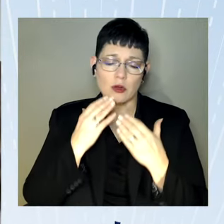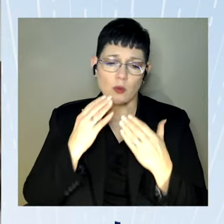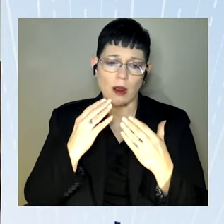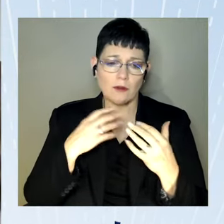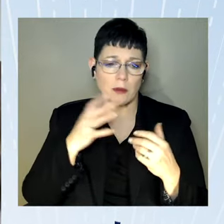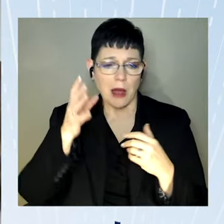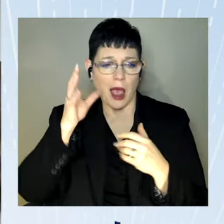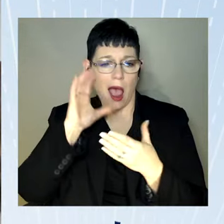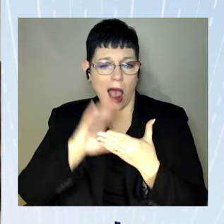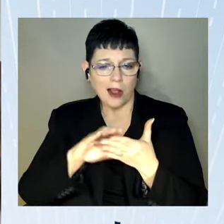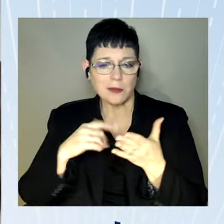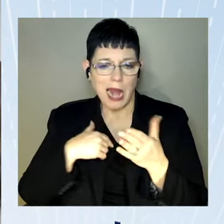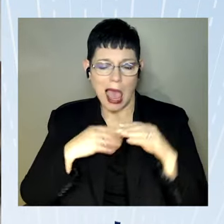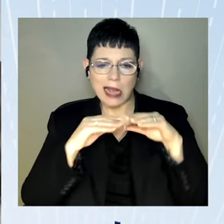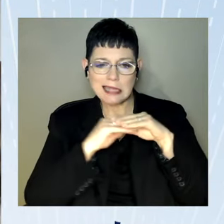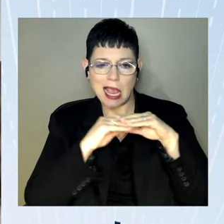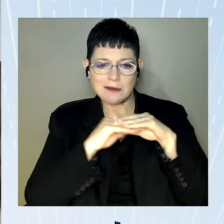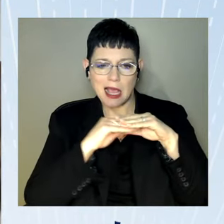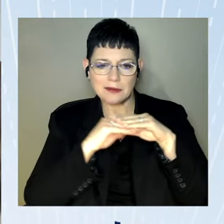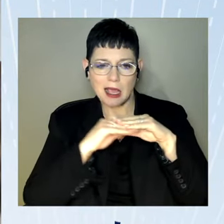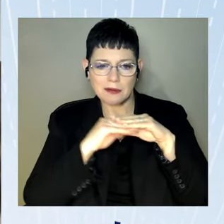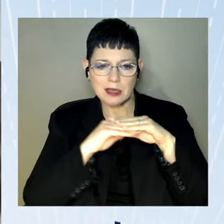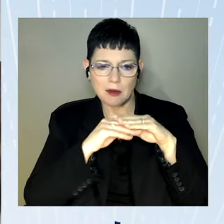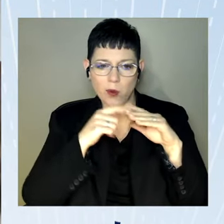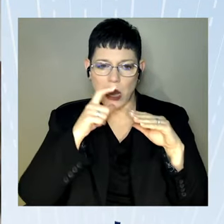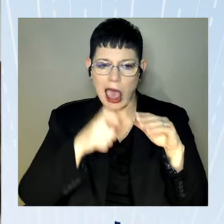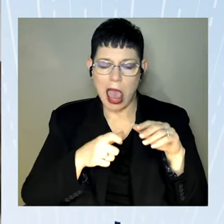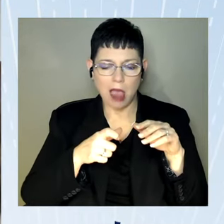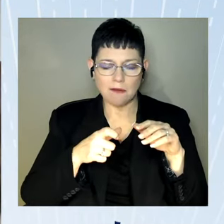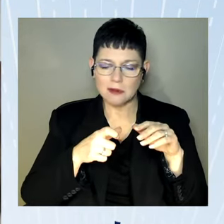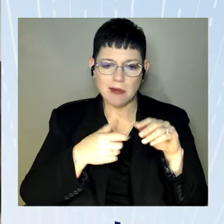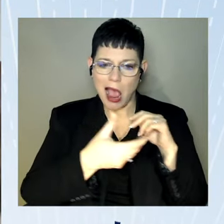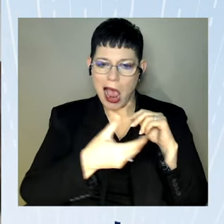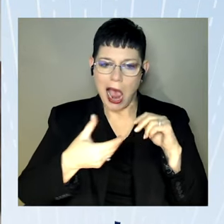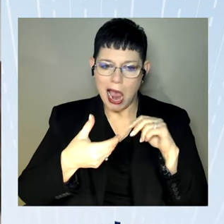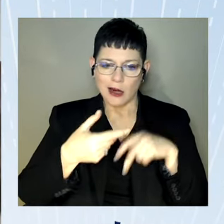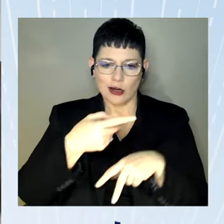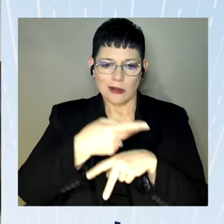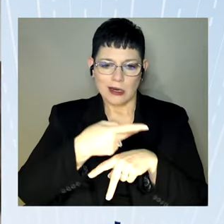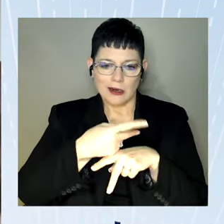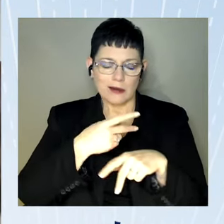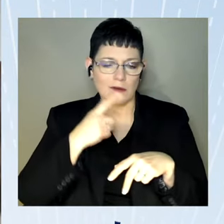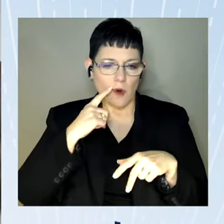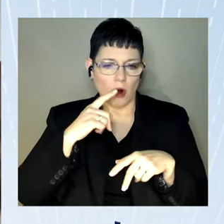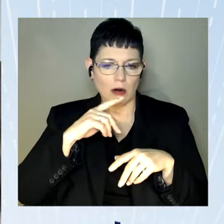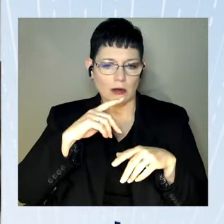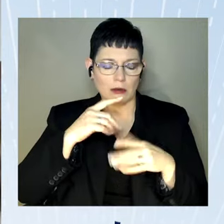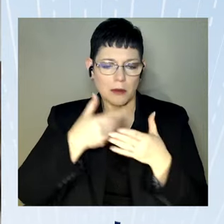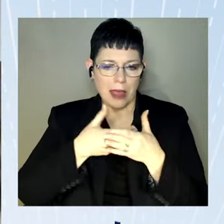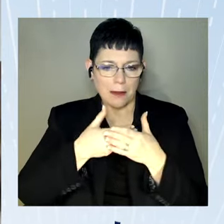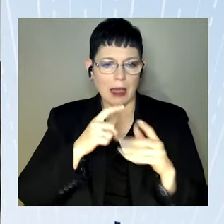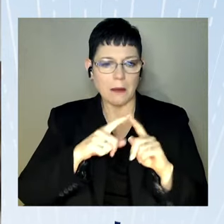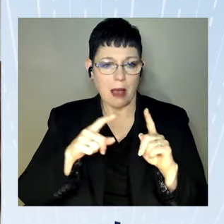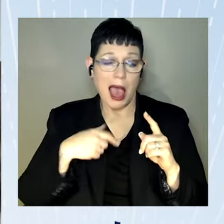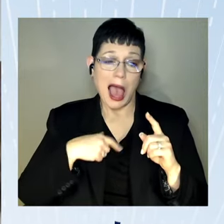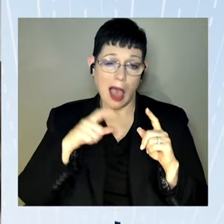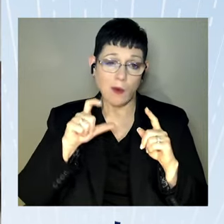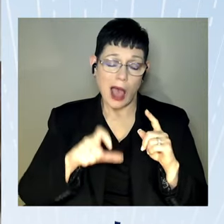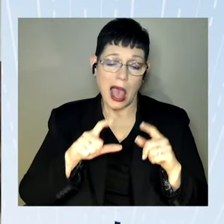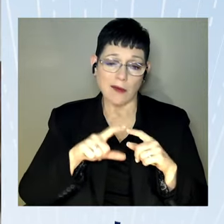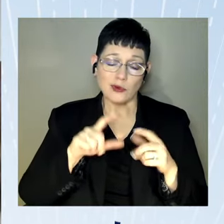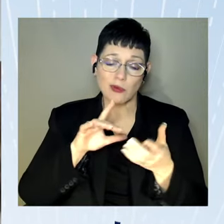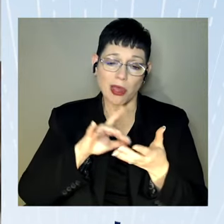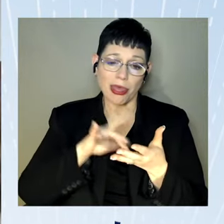continue saving up so we didn't have to use childcare. So I'm currently still staying at home, but eventually I will need to take advantage of